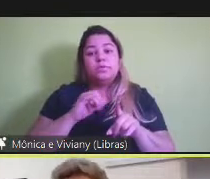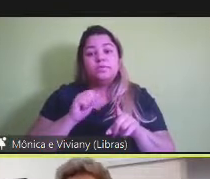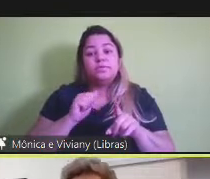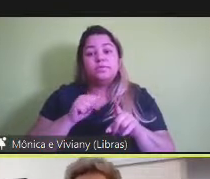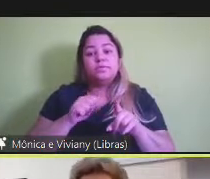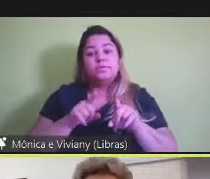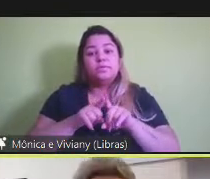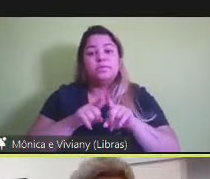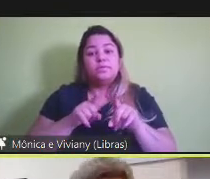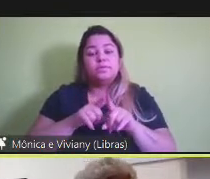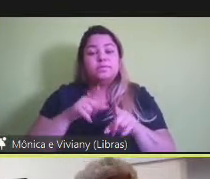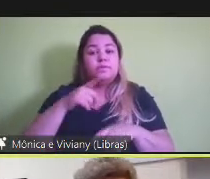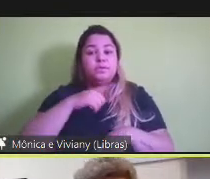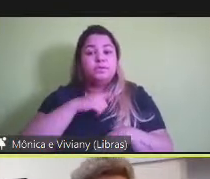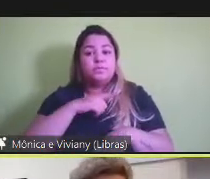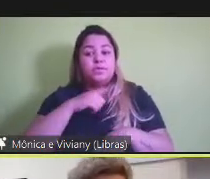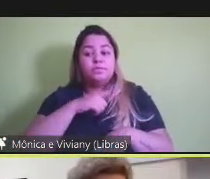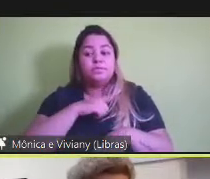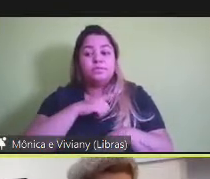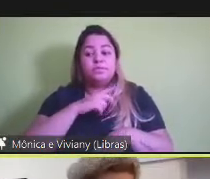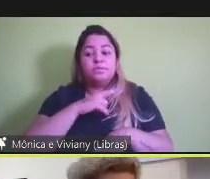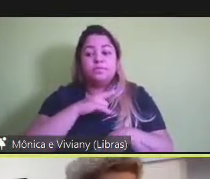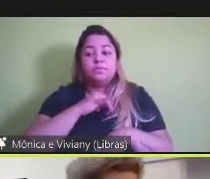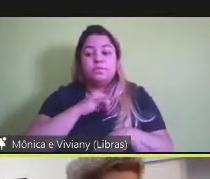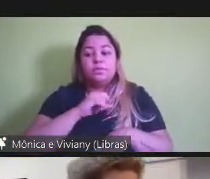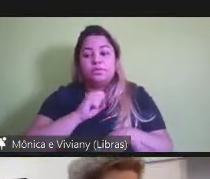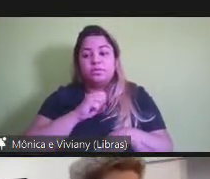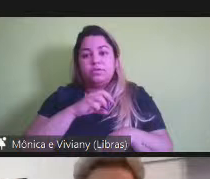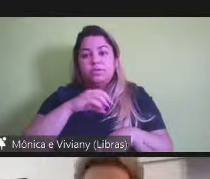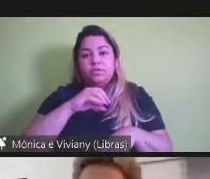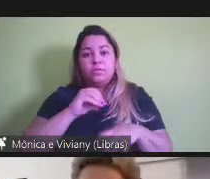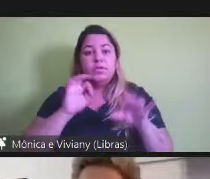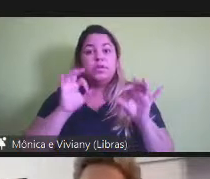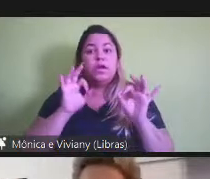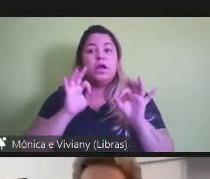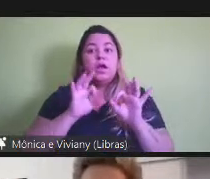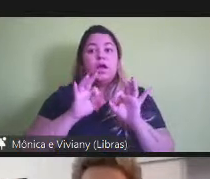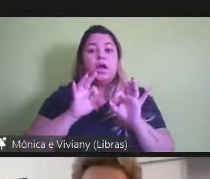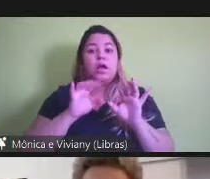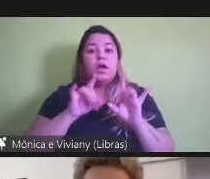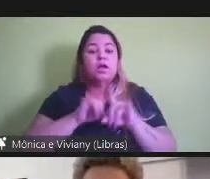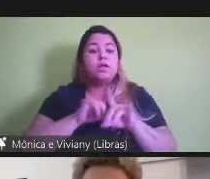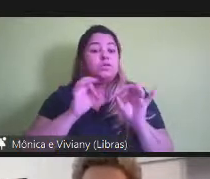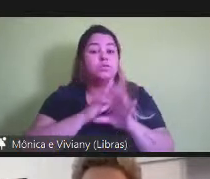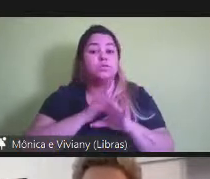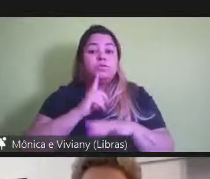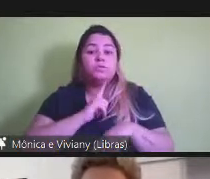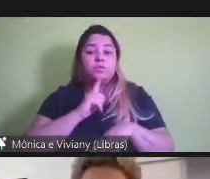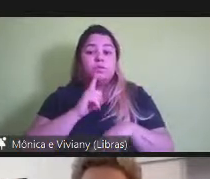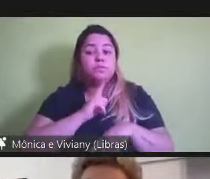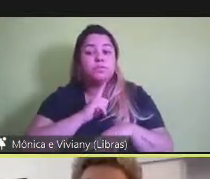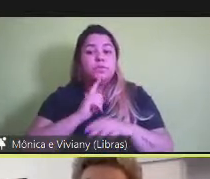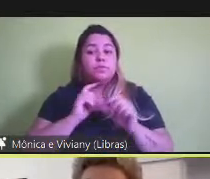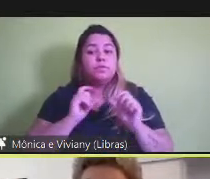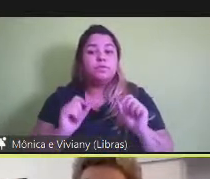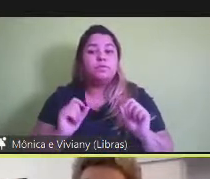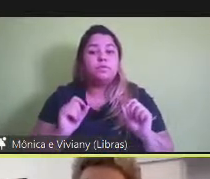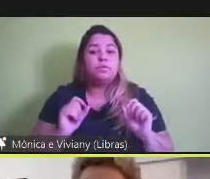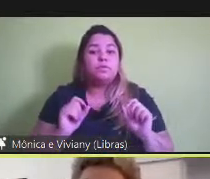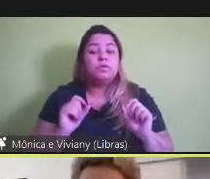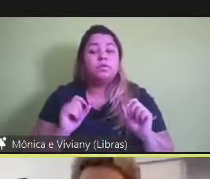The idea of competences, and I'm closing here my presentation. Thank